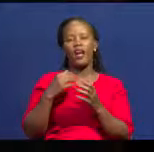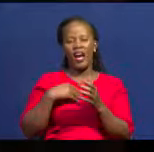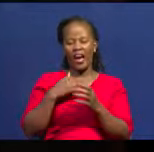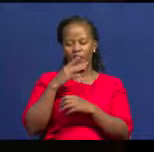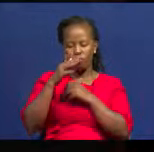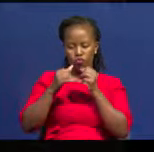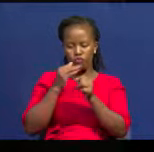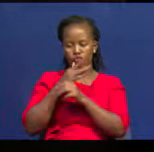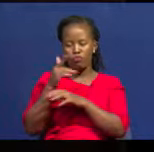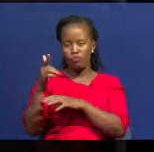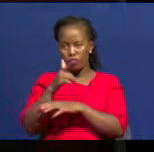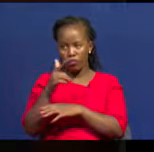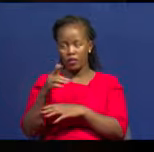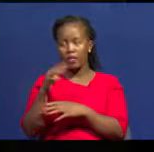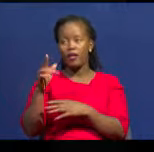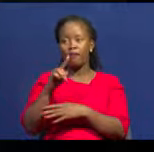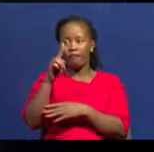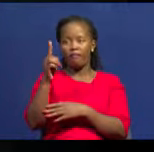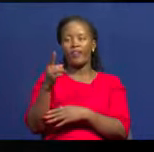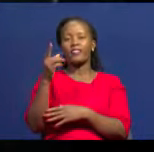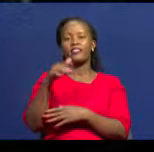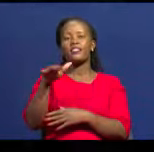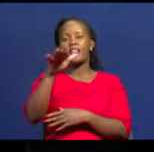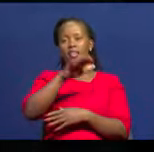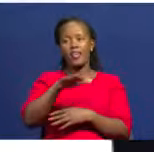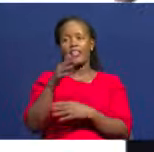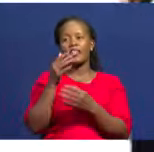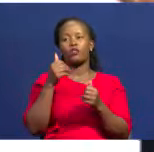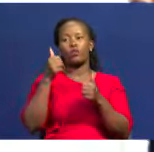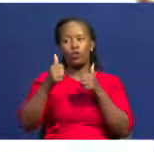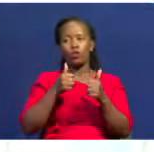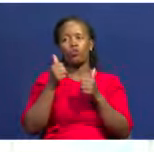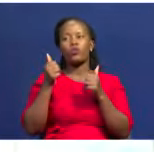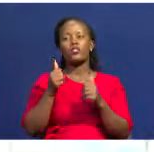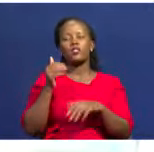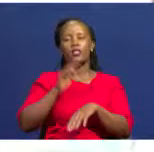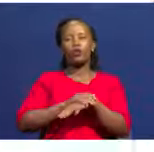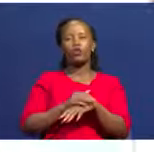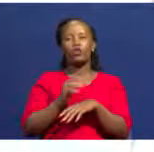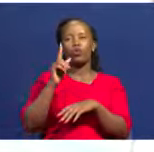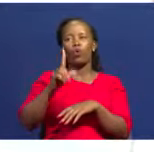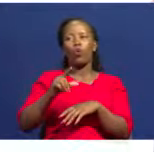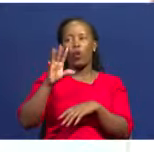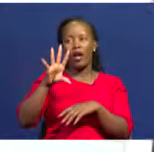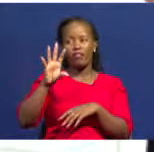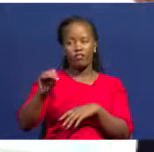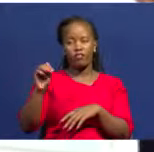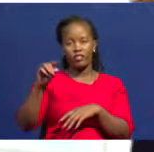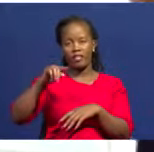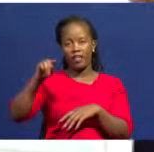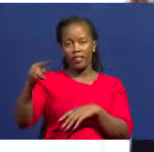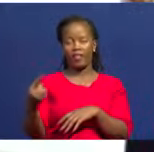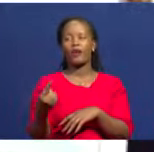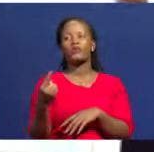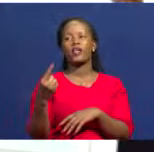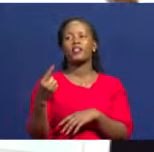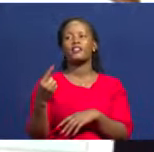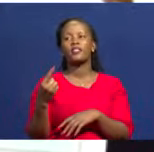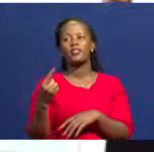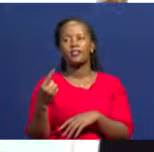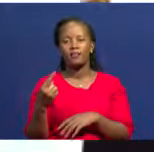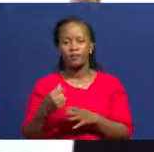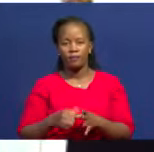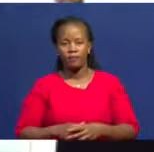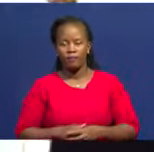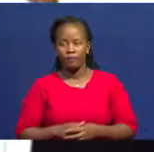Wairegi as the first runners-up that saw the team walk away with 150 Kenyan shillings. Smile at the